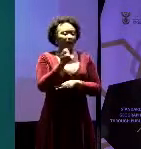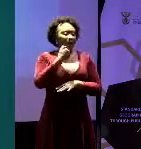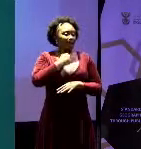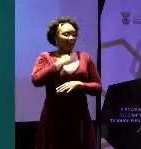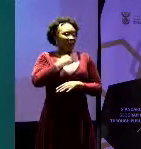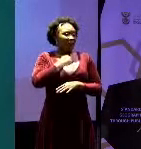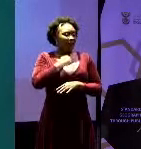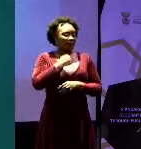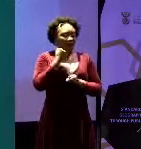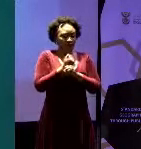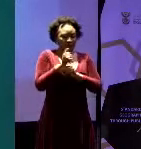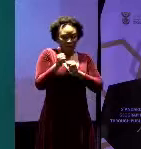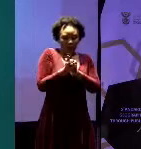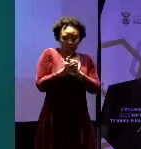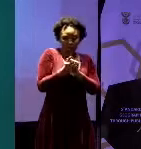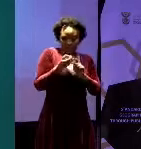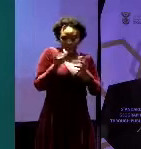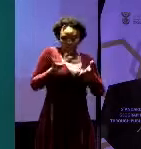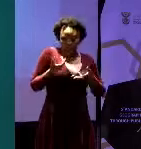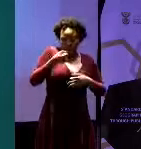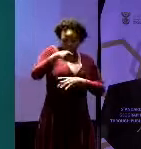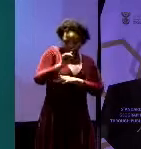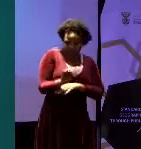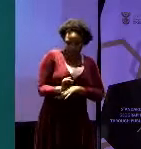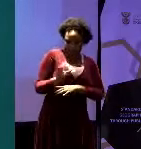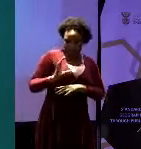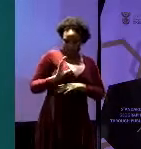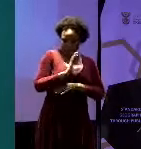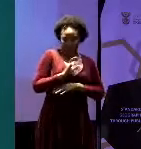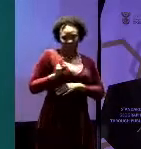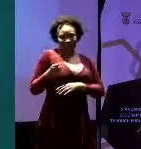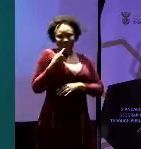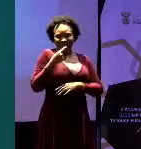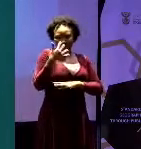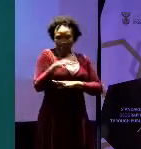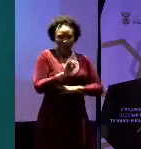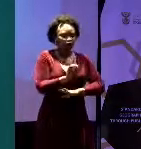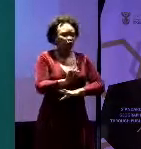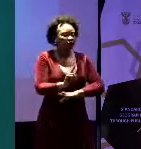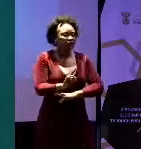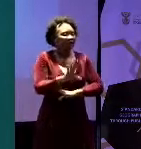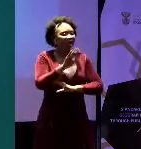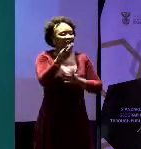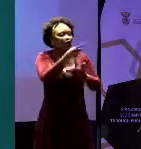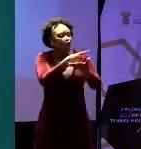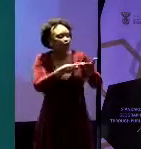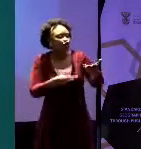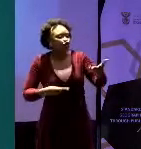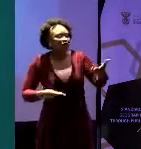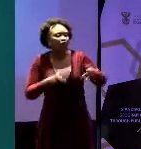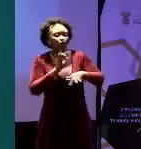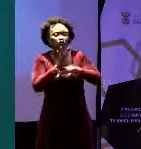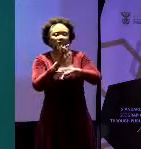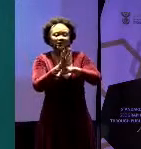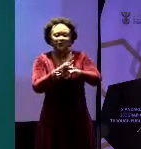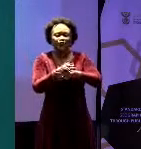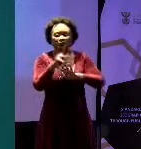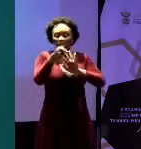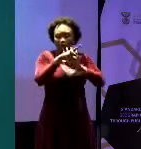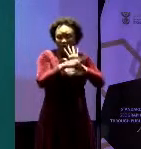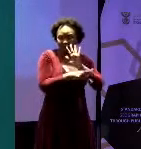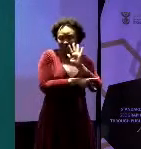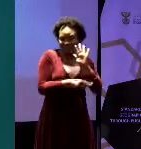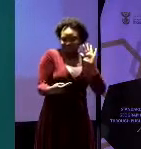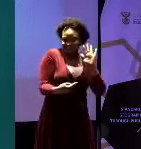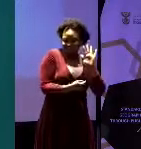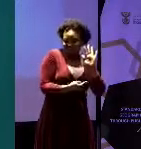legal subcommittee did mention that there is a draft consultation policy which will guide how we consult. So